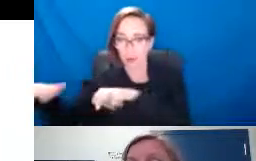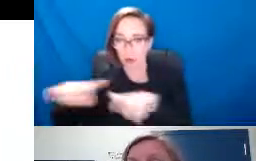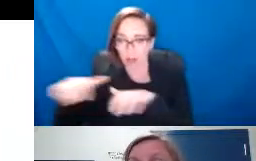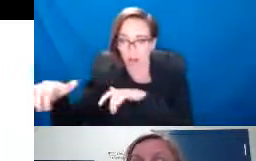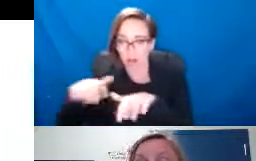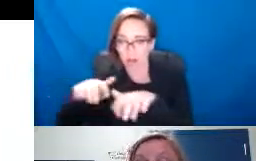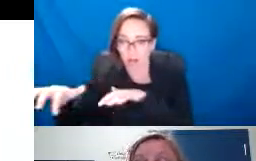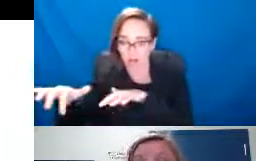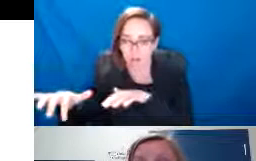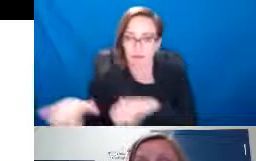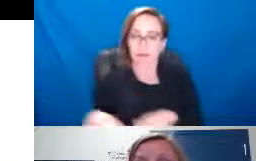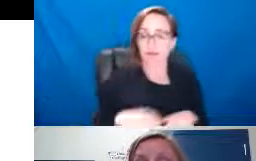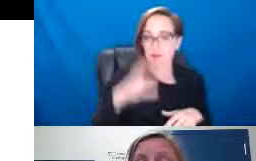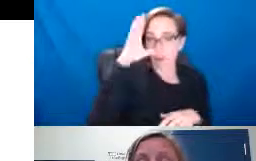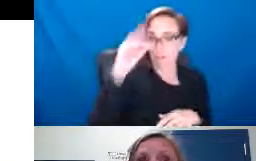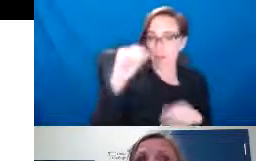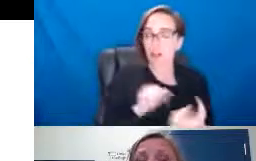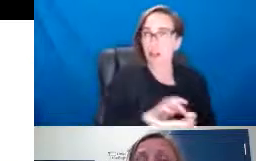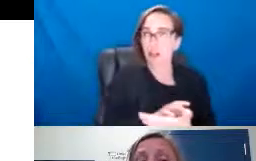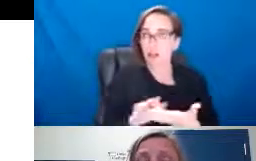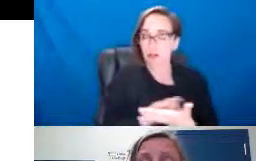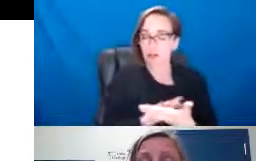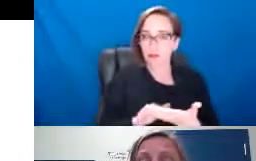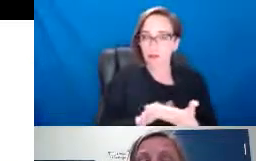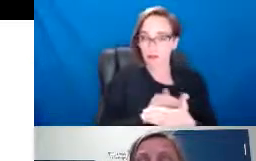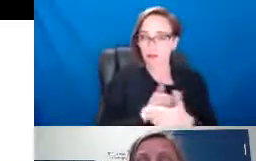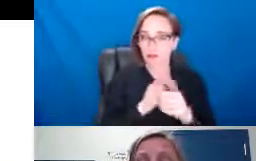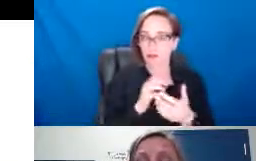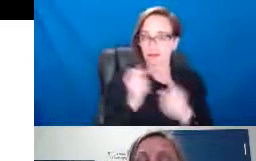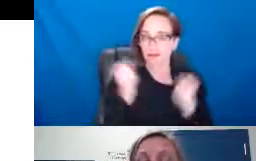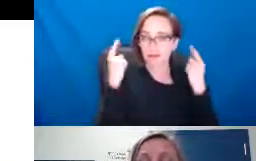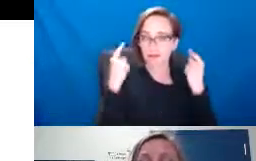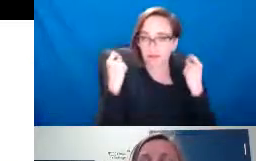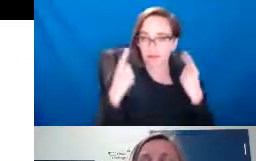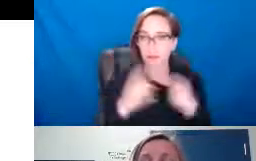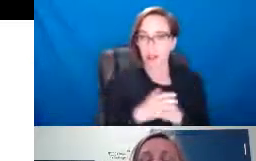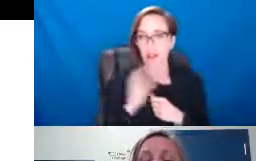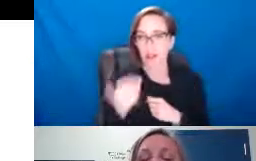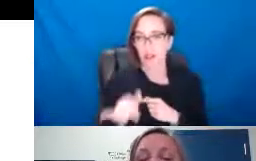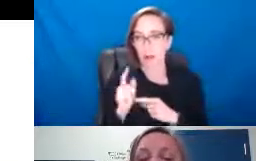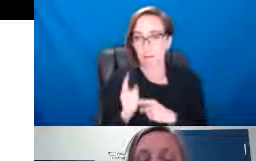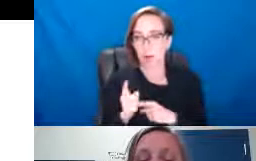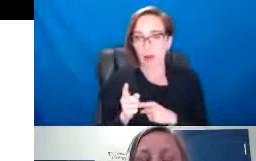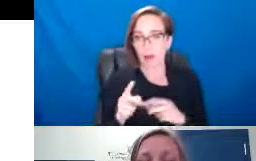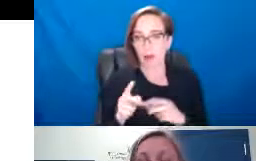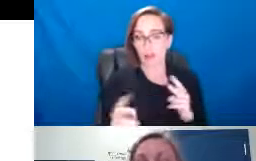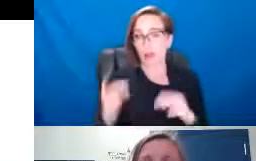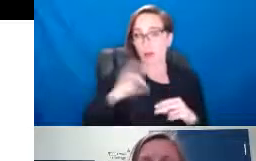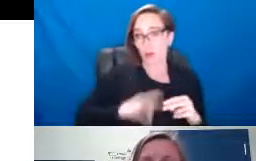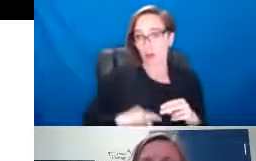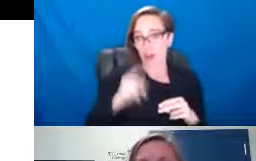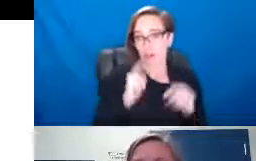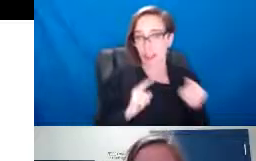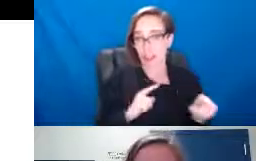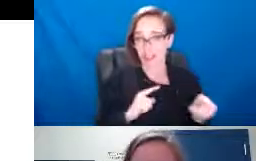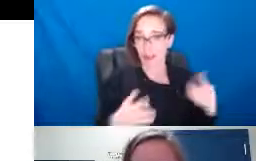using a keyboard, communicate with him. And for him at that moment, it was so rewarding for him and exciting